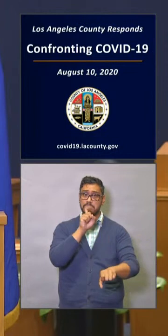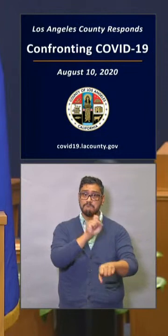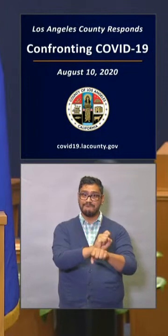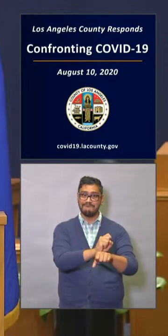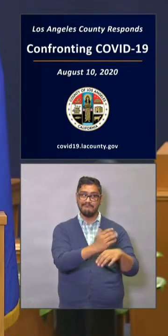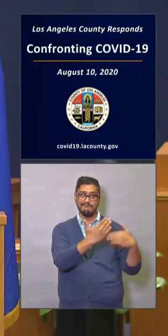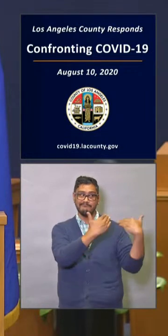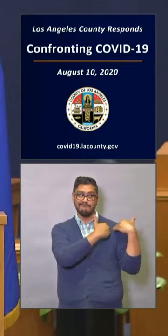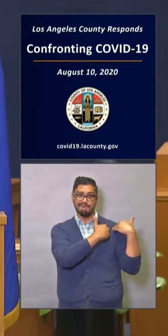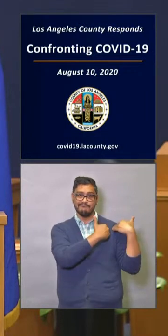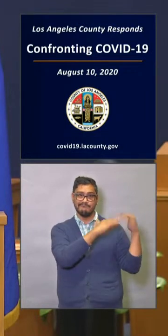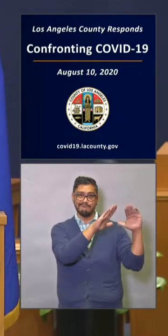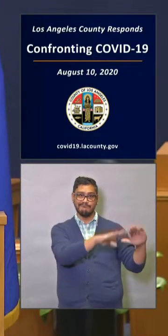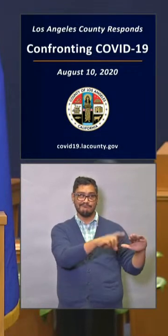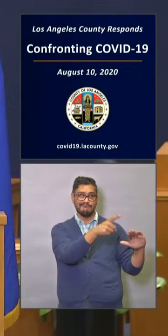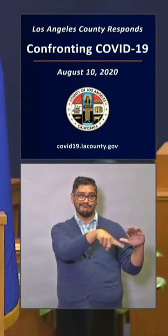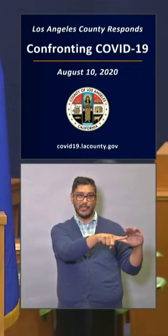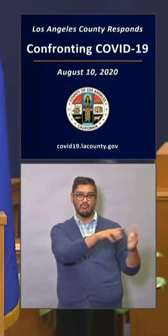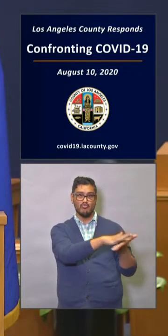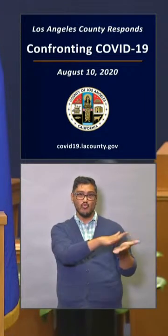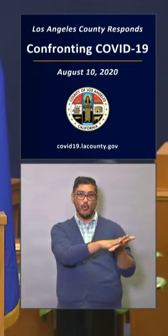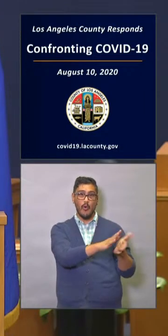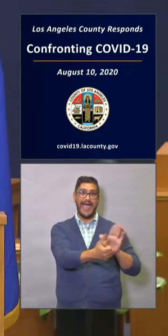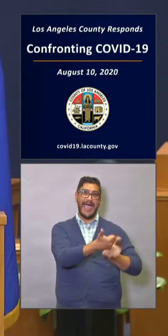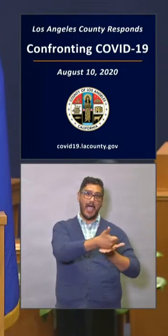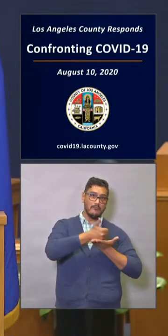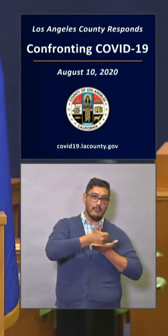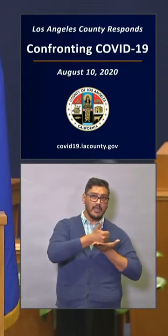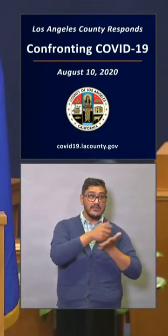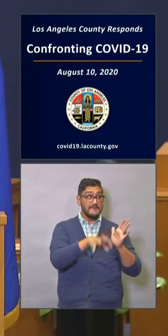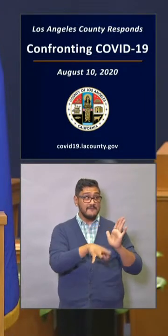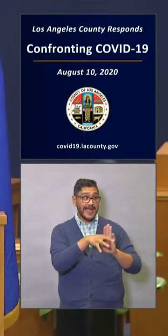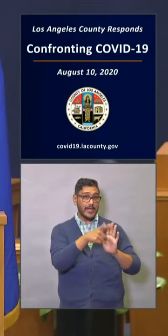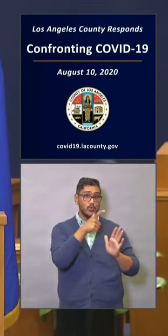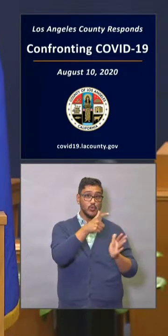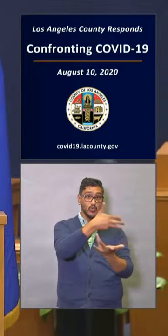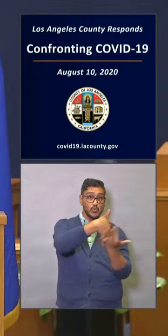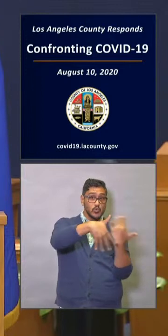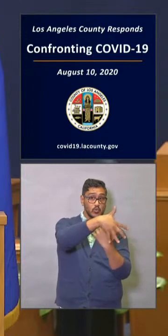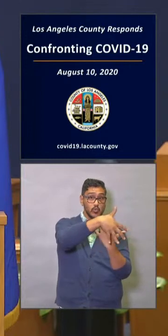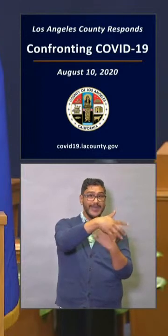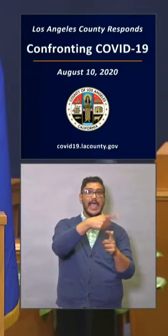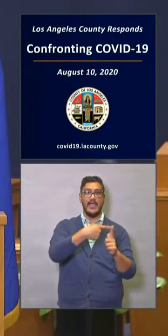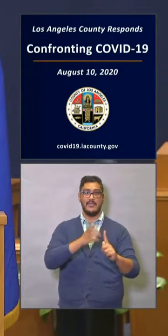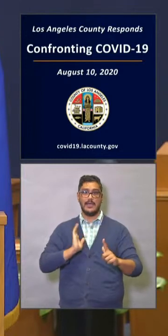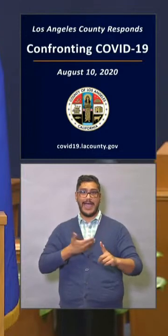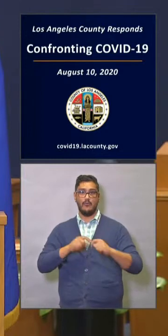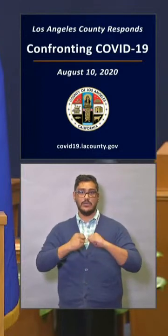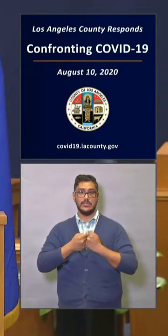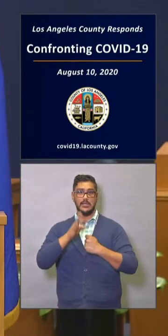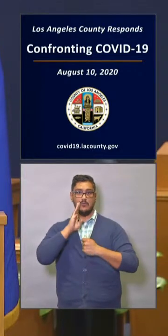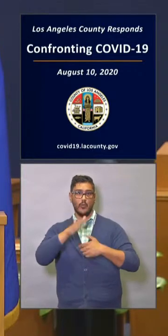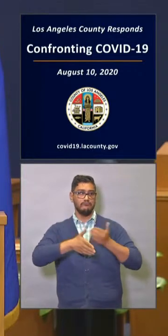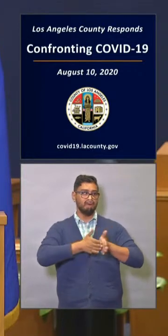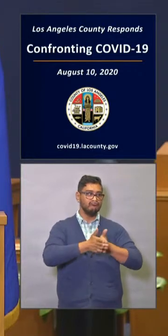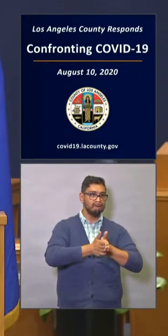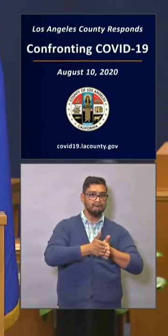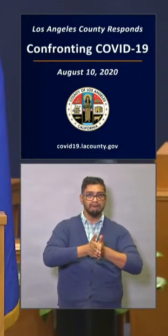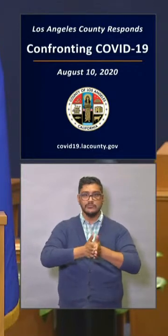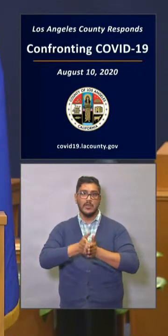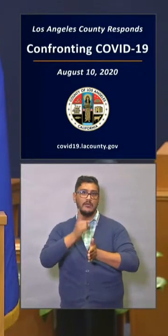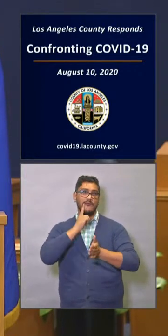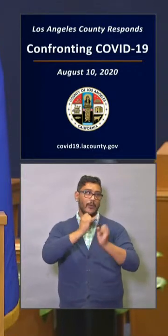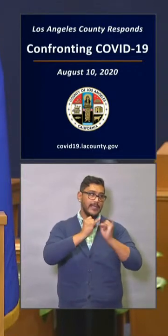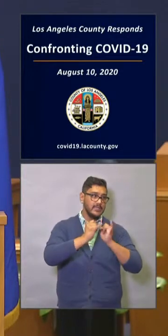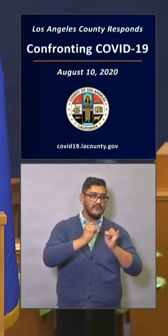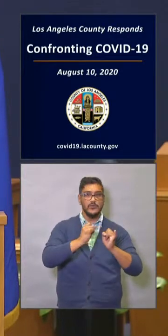the school helping us identify the close contacts, and then our team goes to work on doing all of those interviews and giving people